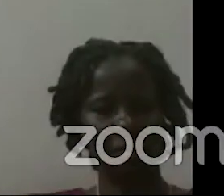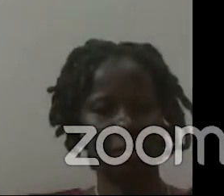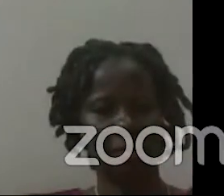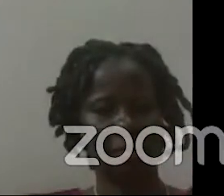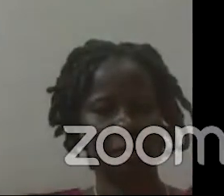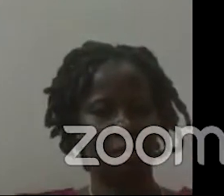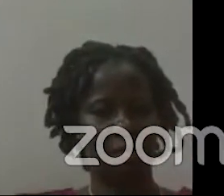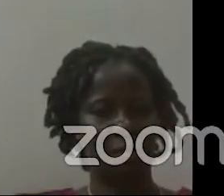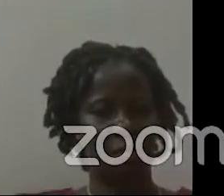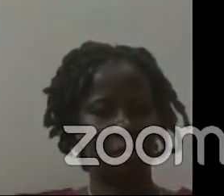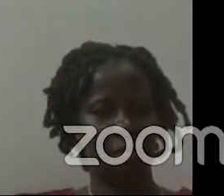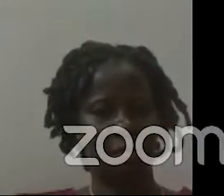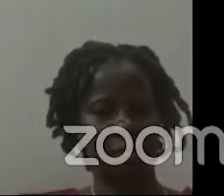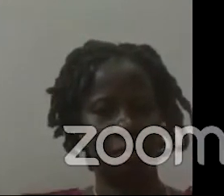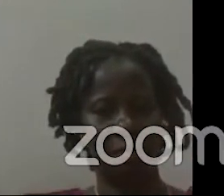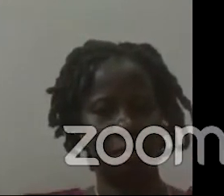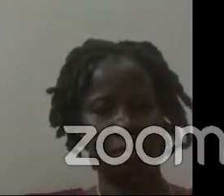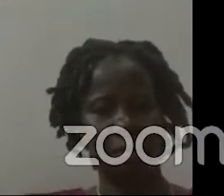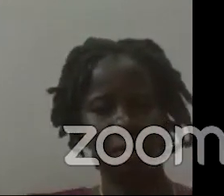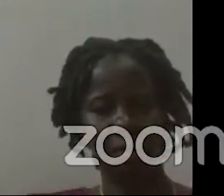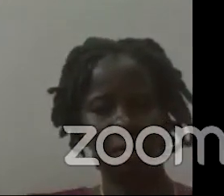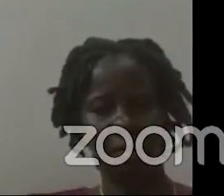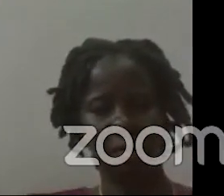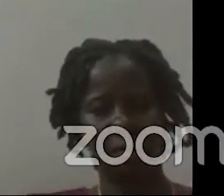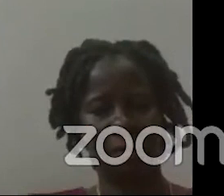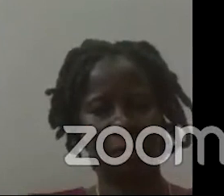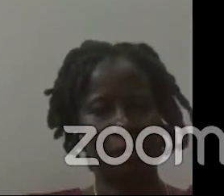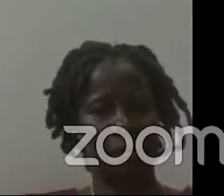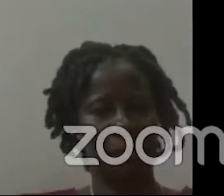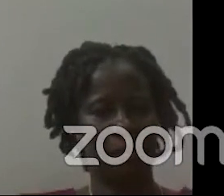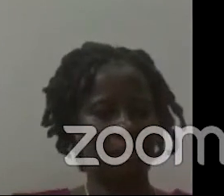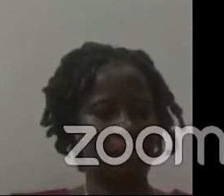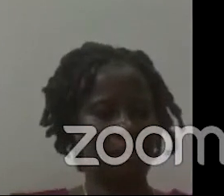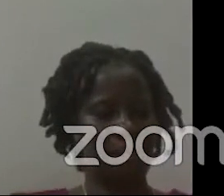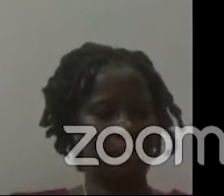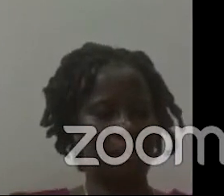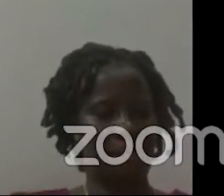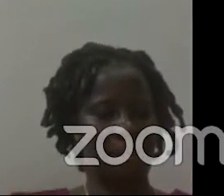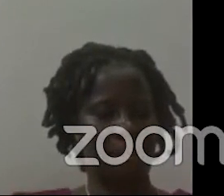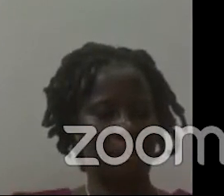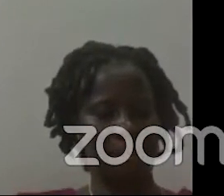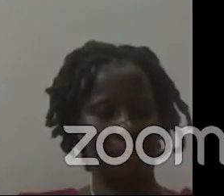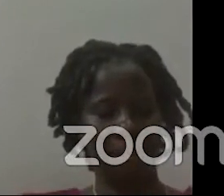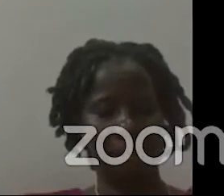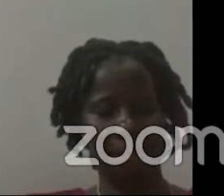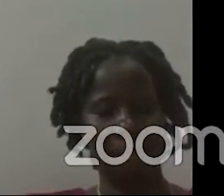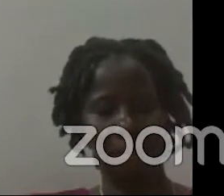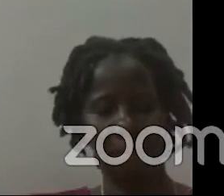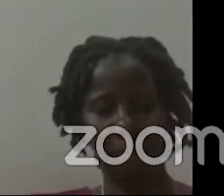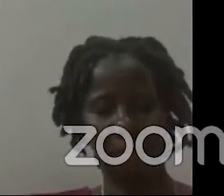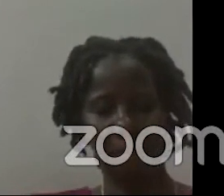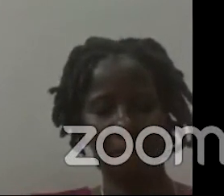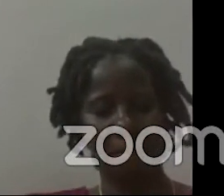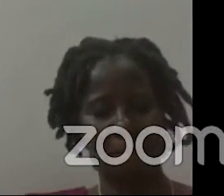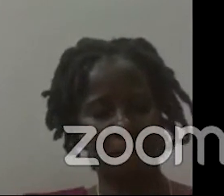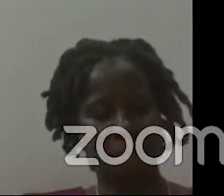prove myself. I needed to challenge myself to deliver. So she has given me 2 committees to chair,